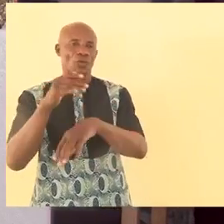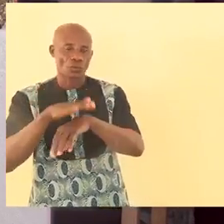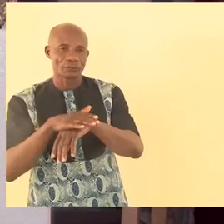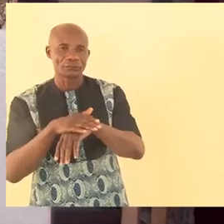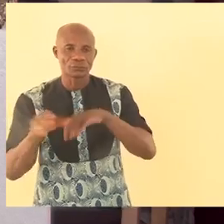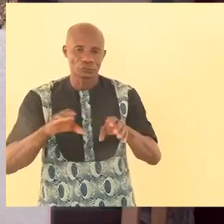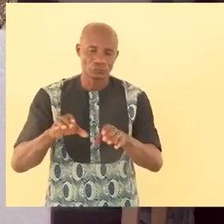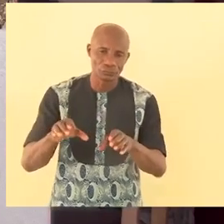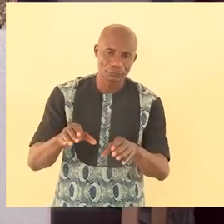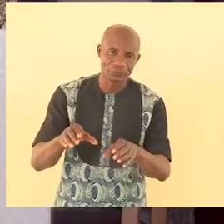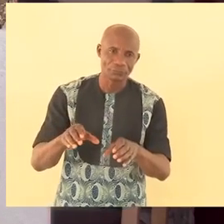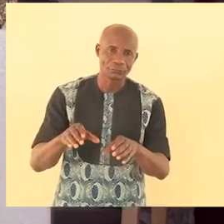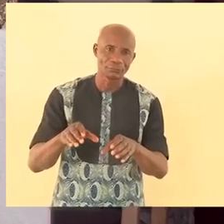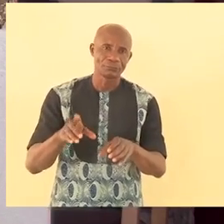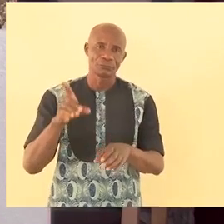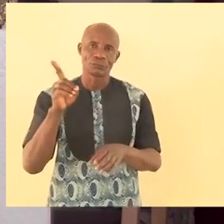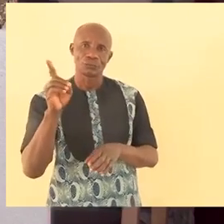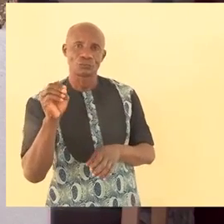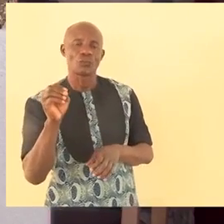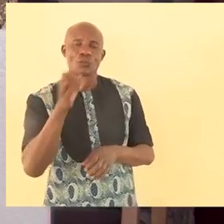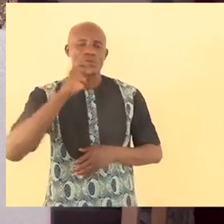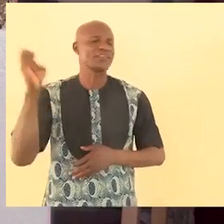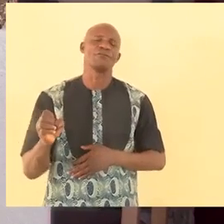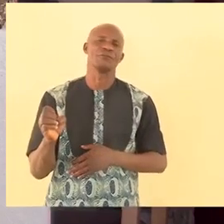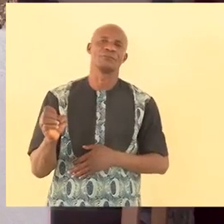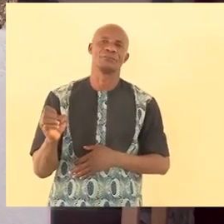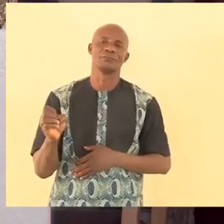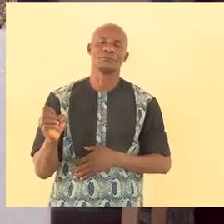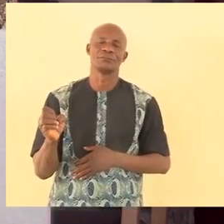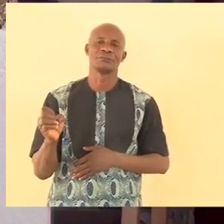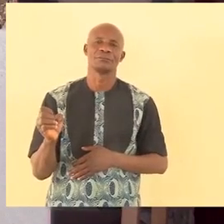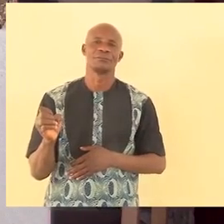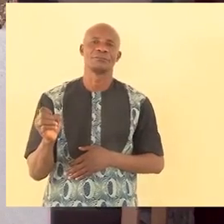You go ahead and do horrendous evils.